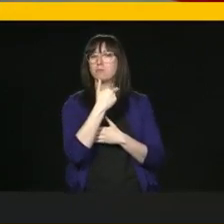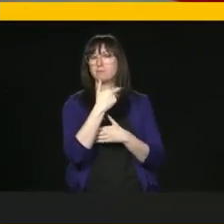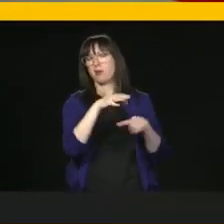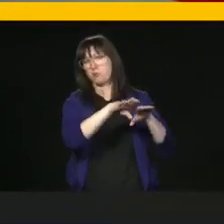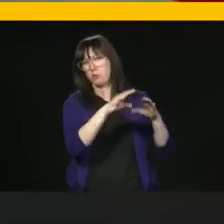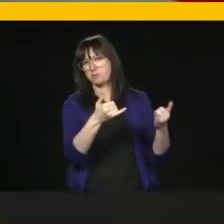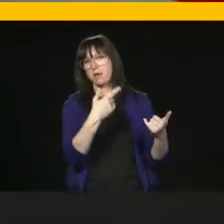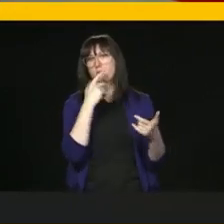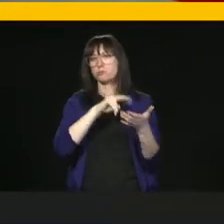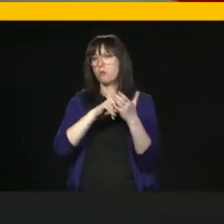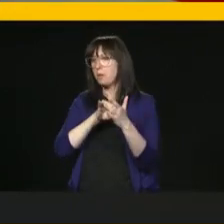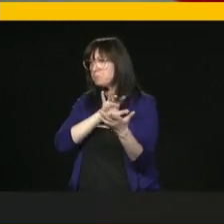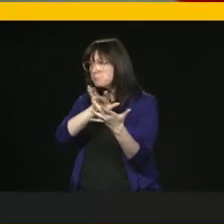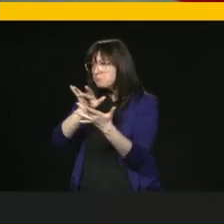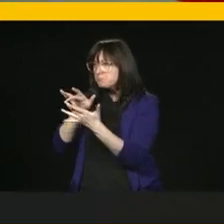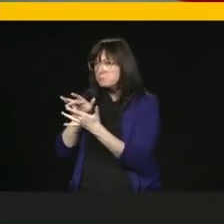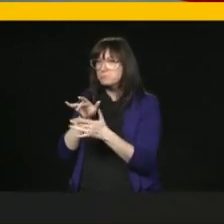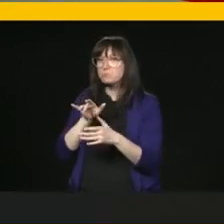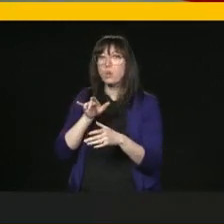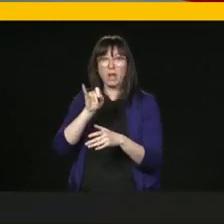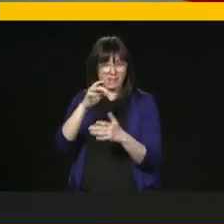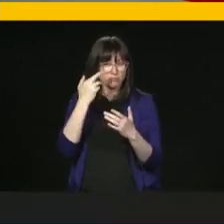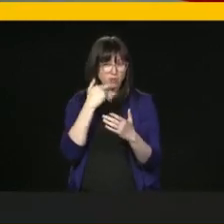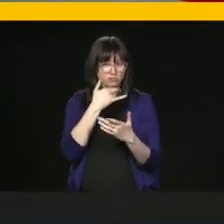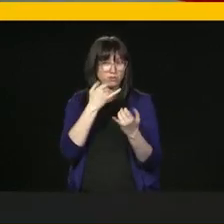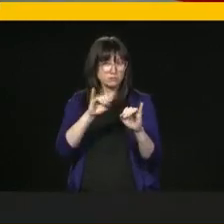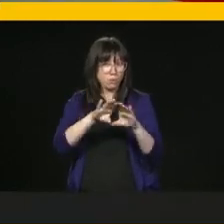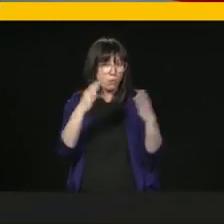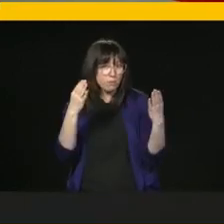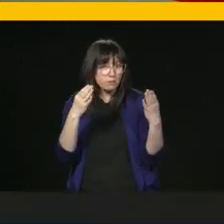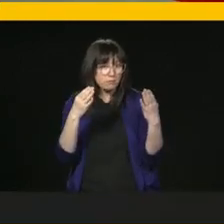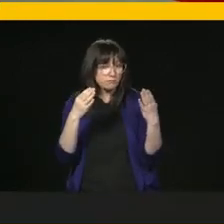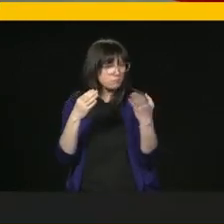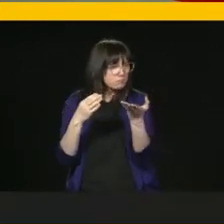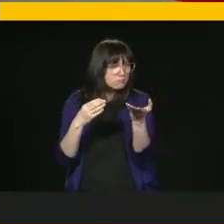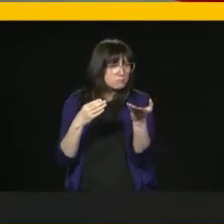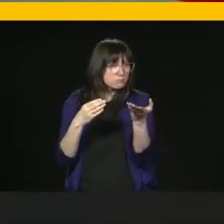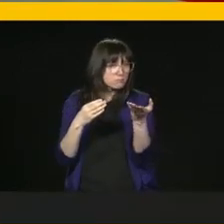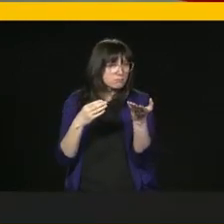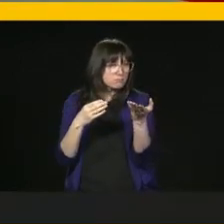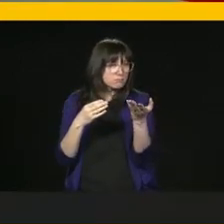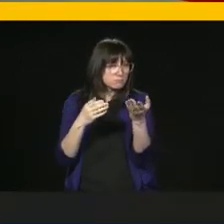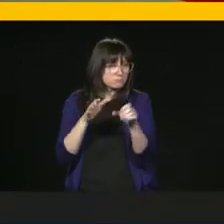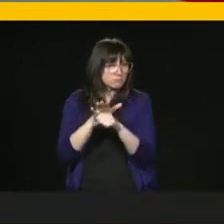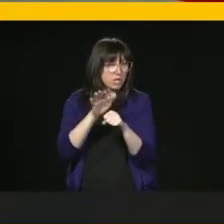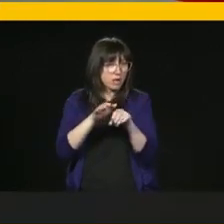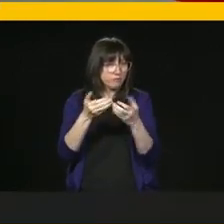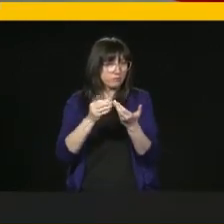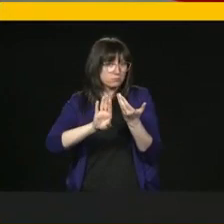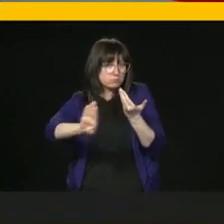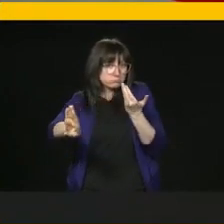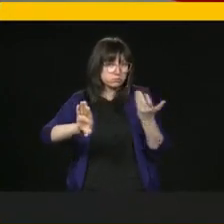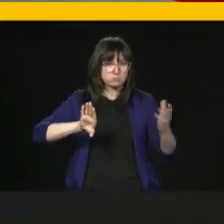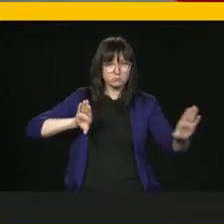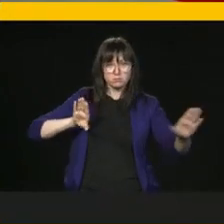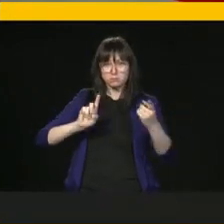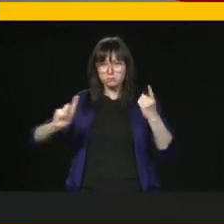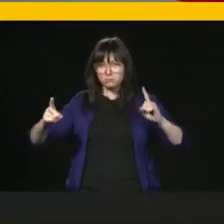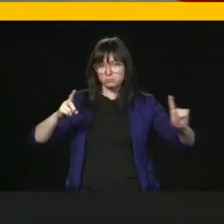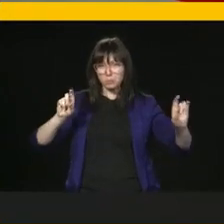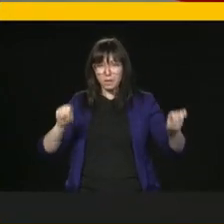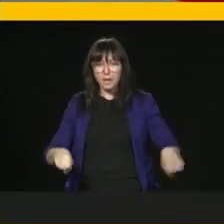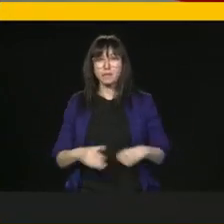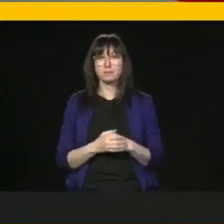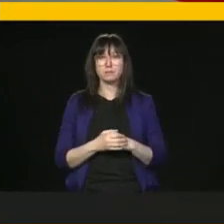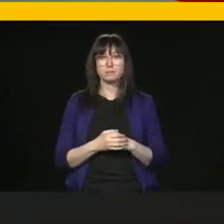actually stayed open, are you social distancing? Have you reduced, for some, is you need to reduce